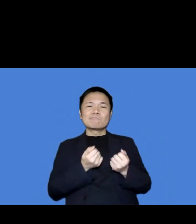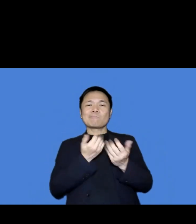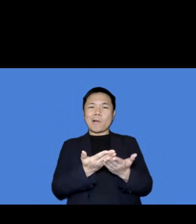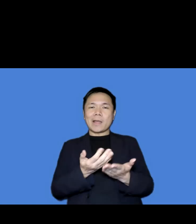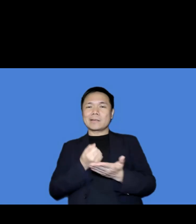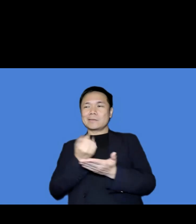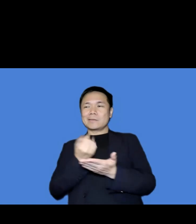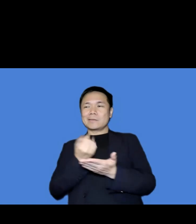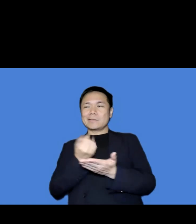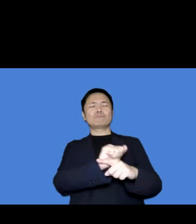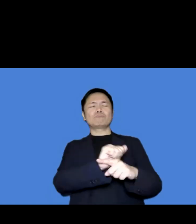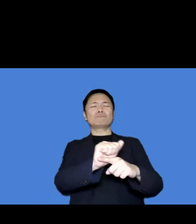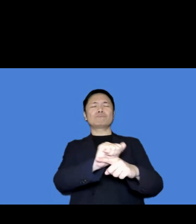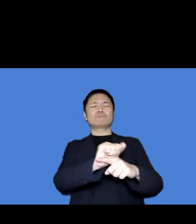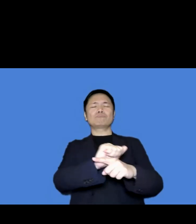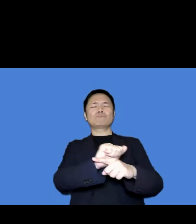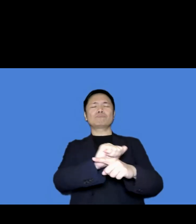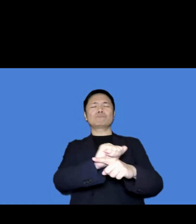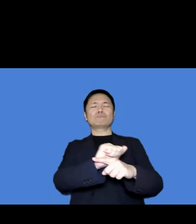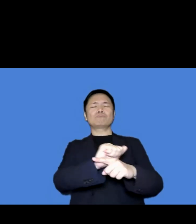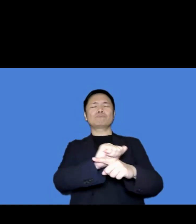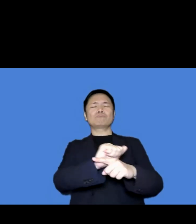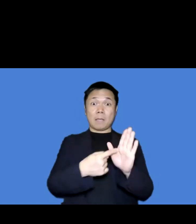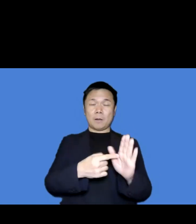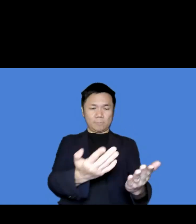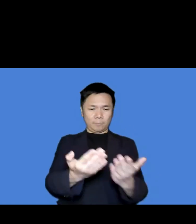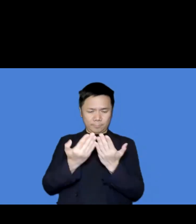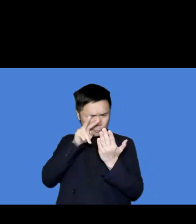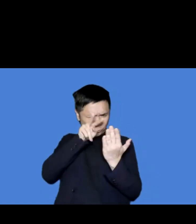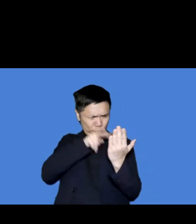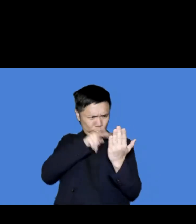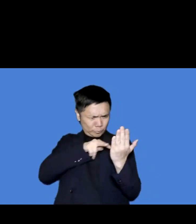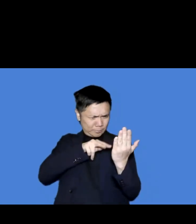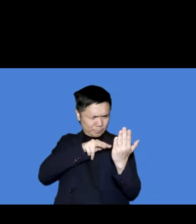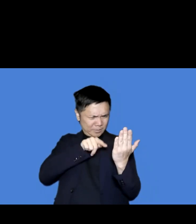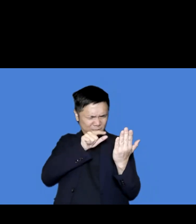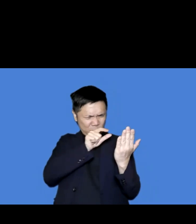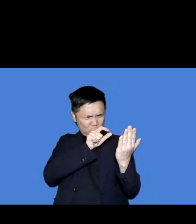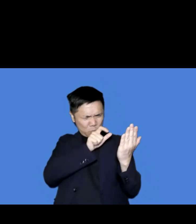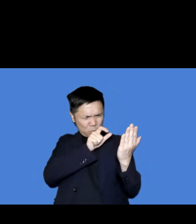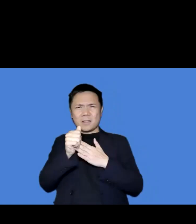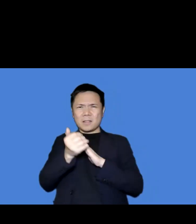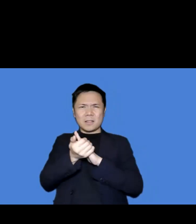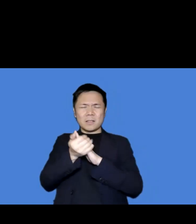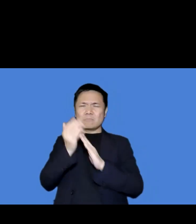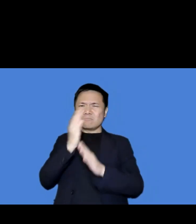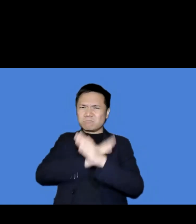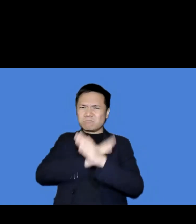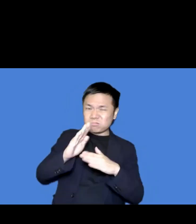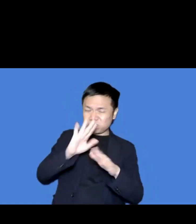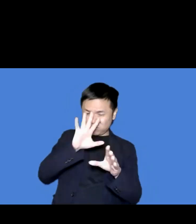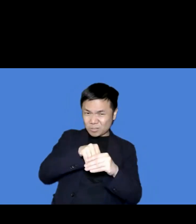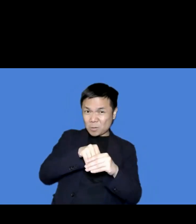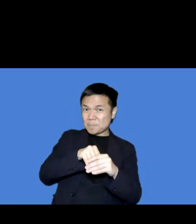so far, if we review the training manual, they have not highlighted the person with disabilities or disability inclusive aspect